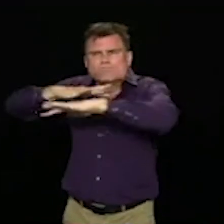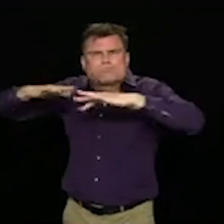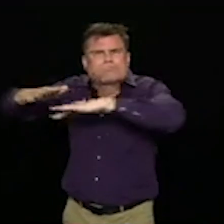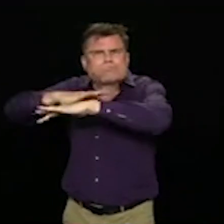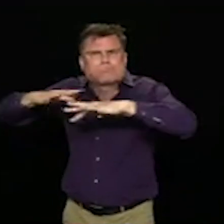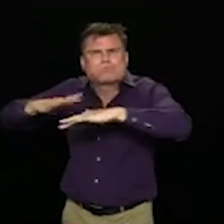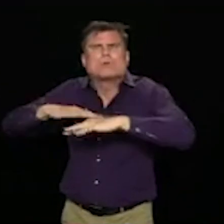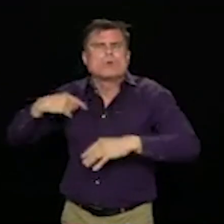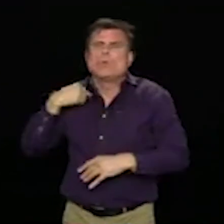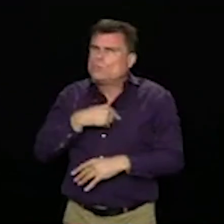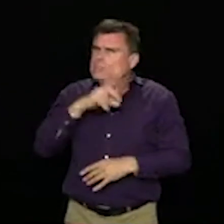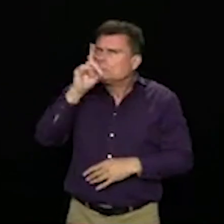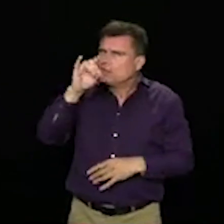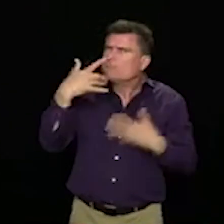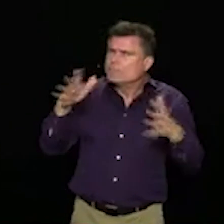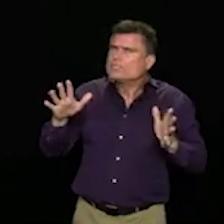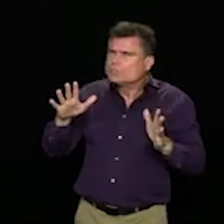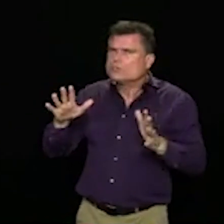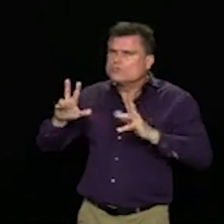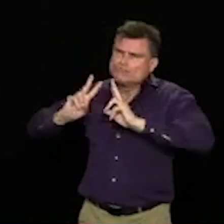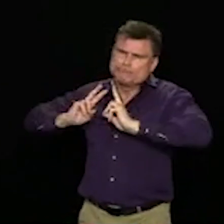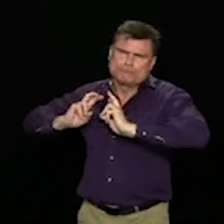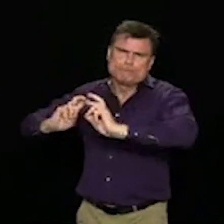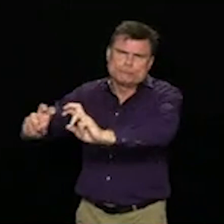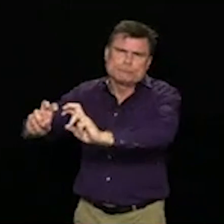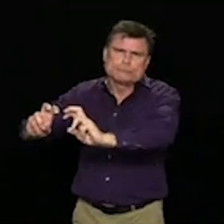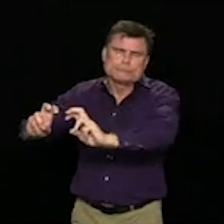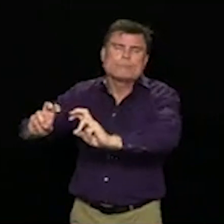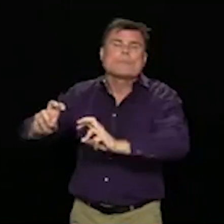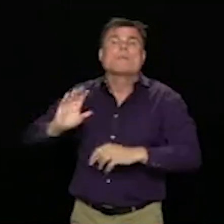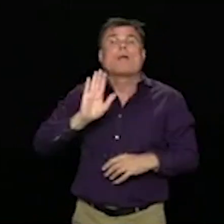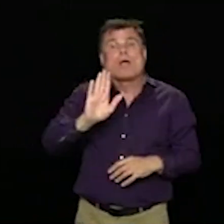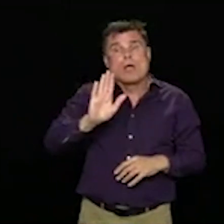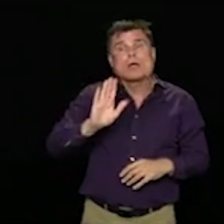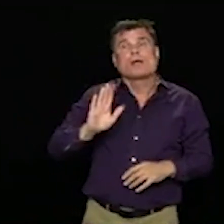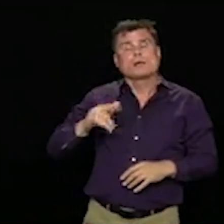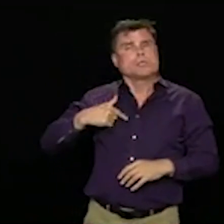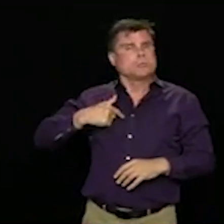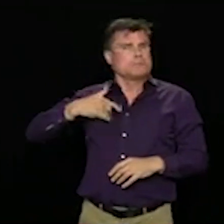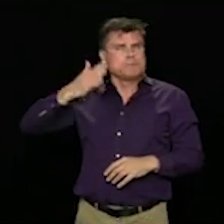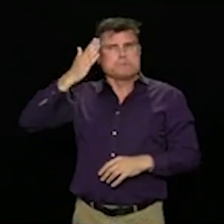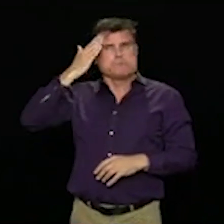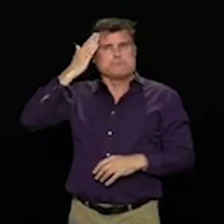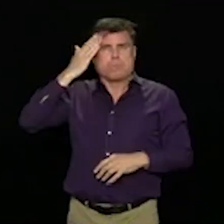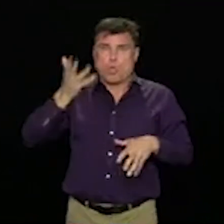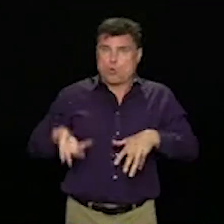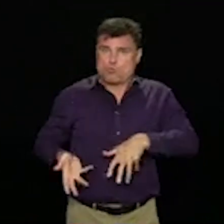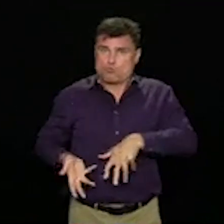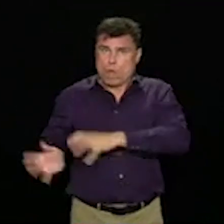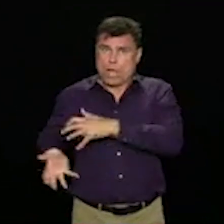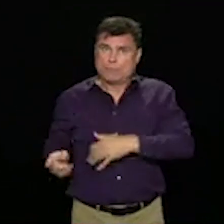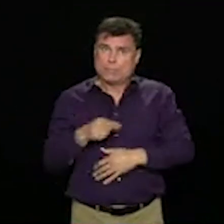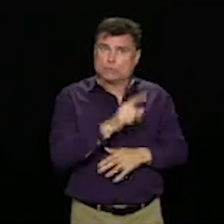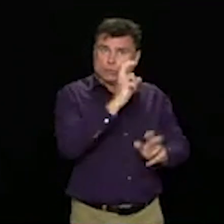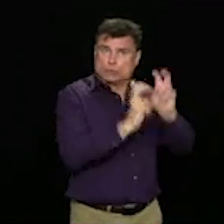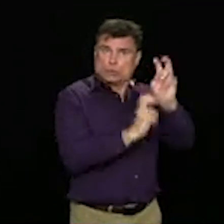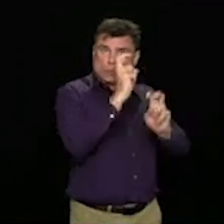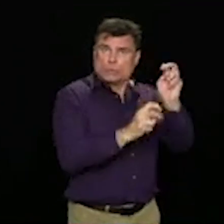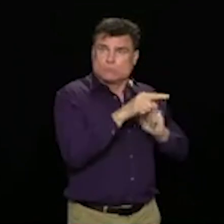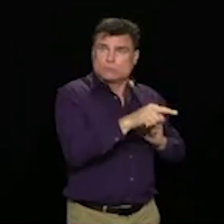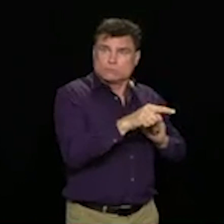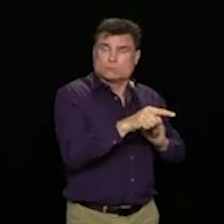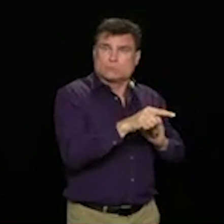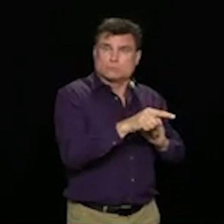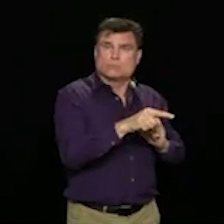events. So that risk assessment, I was well aware of the one that had been done for the Rugby Sevens. They're done at a